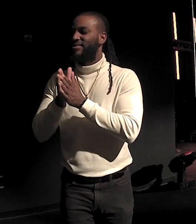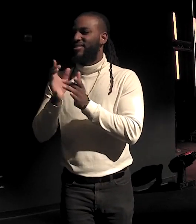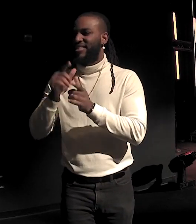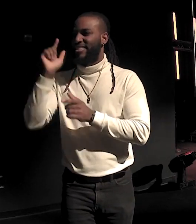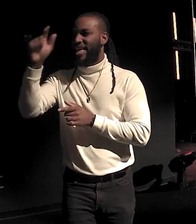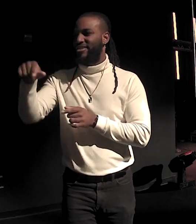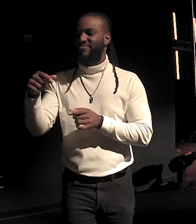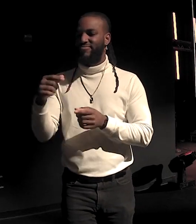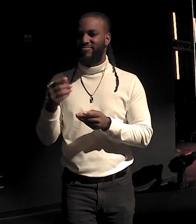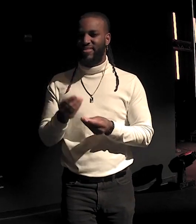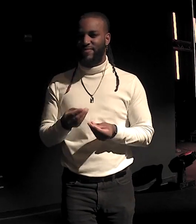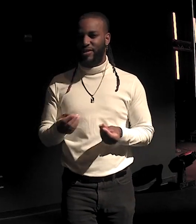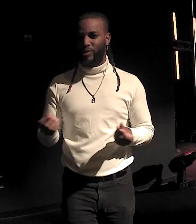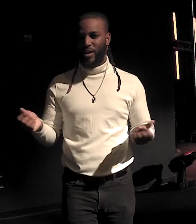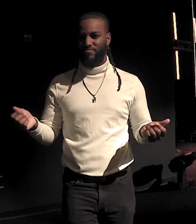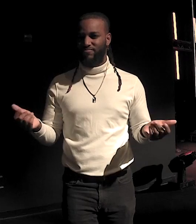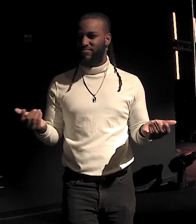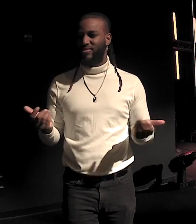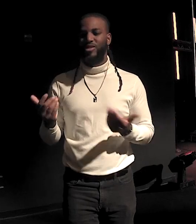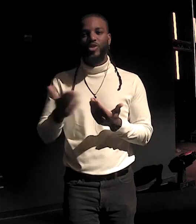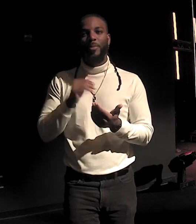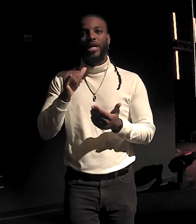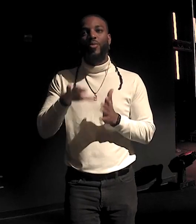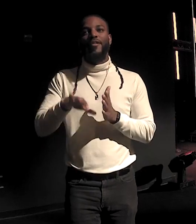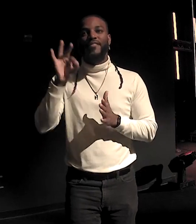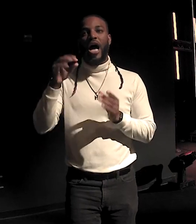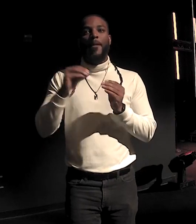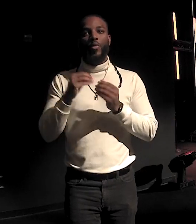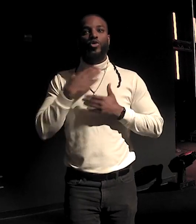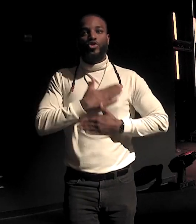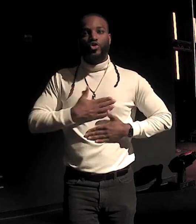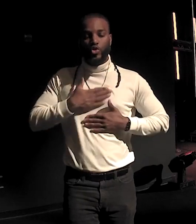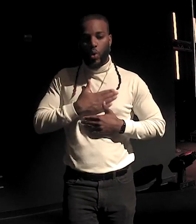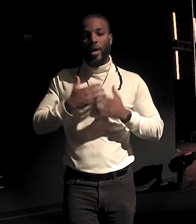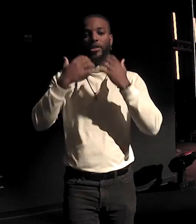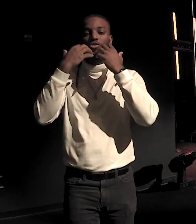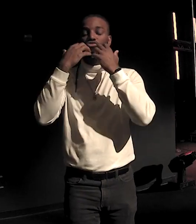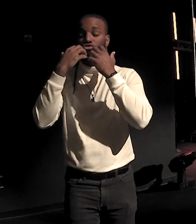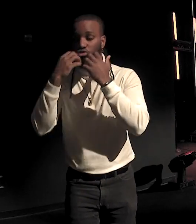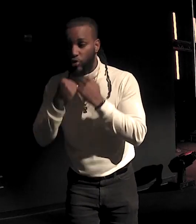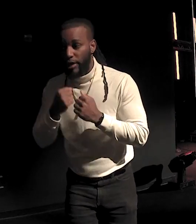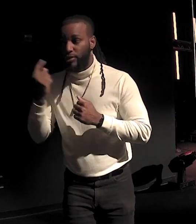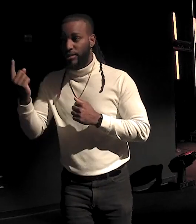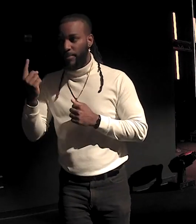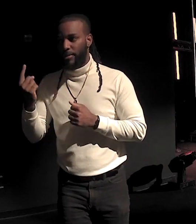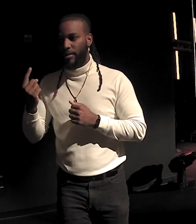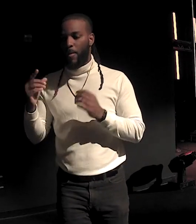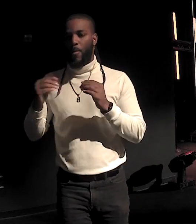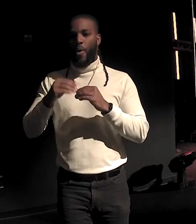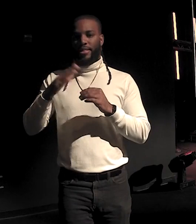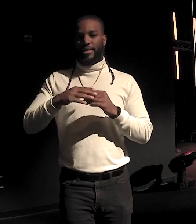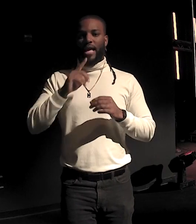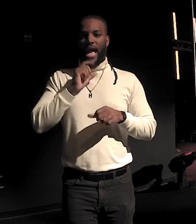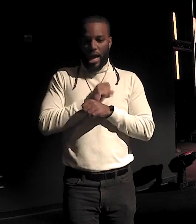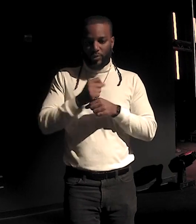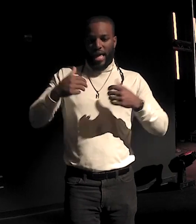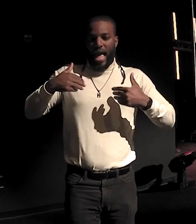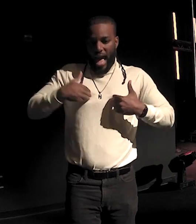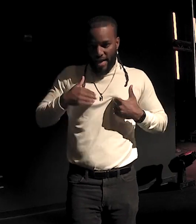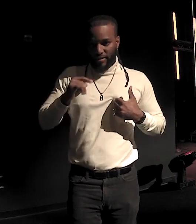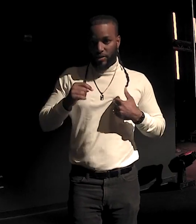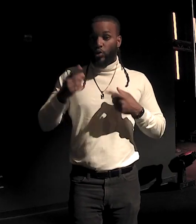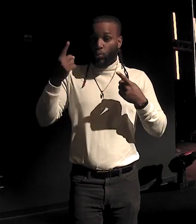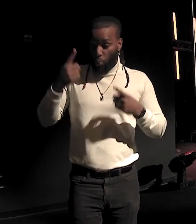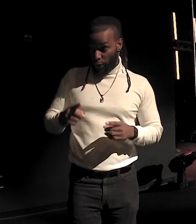the reality. It's almost like we find more joy in the treasuring of something than actually having that thing. Because once